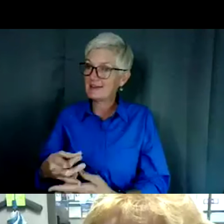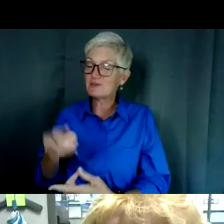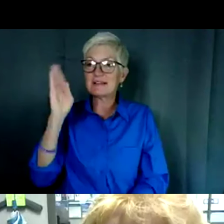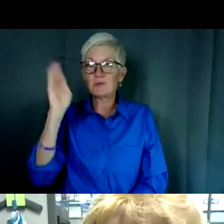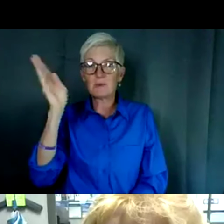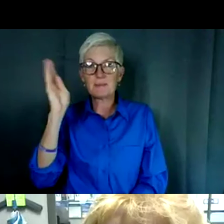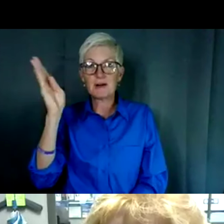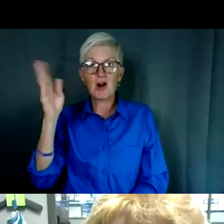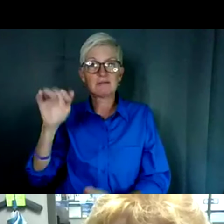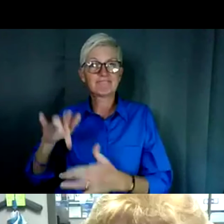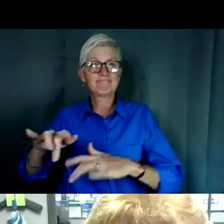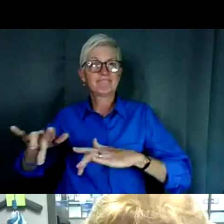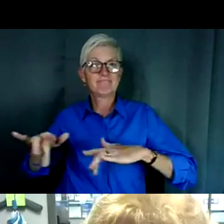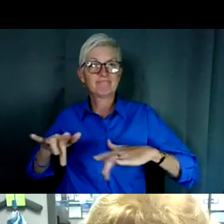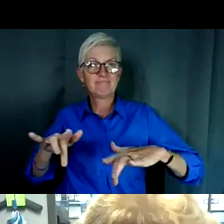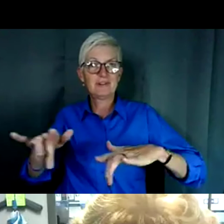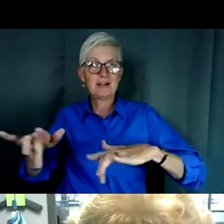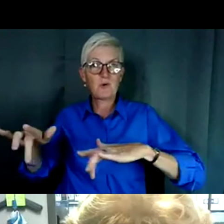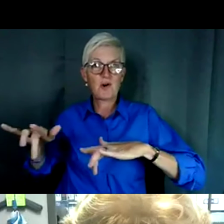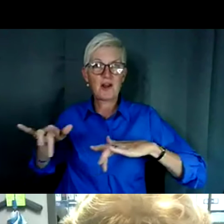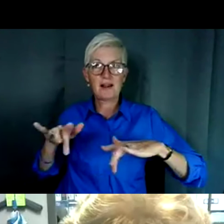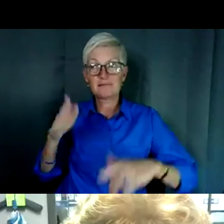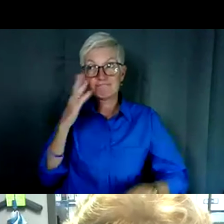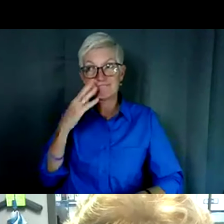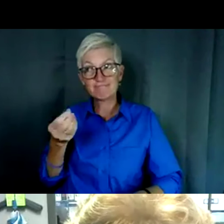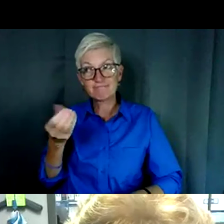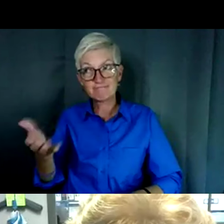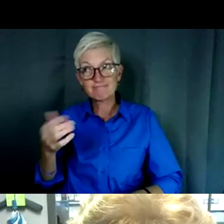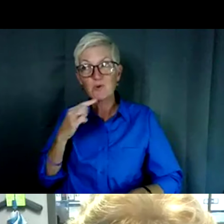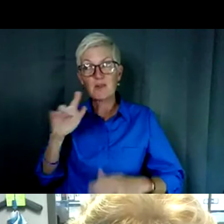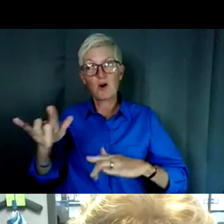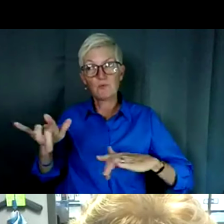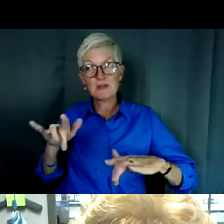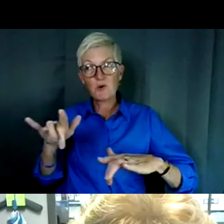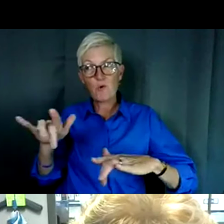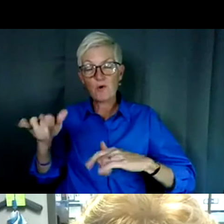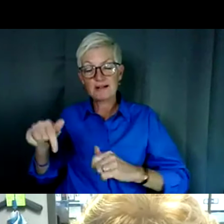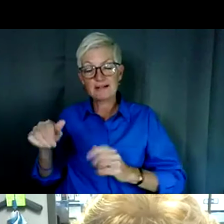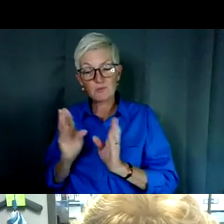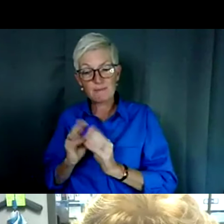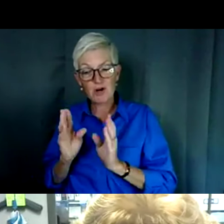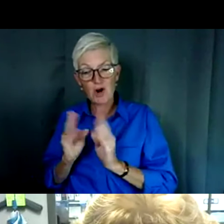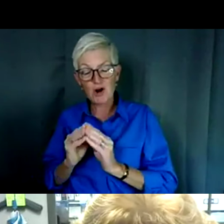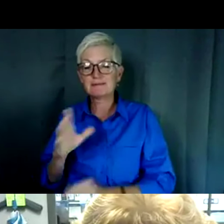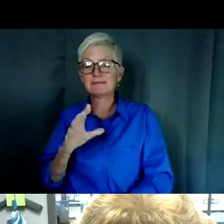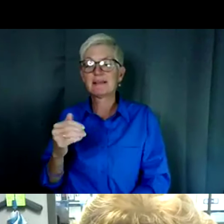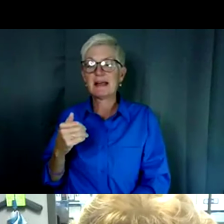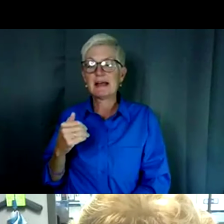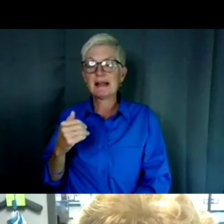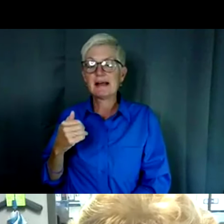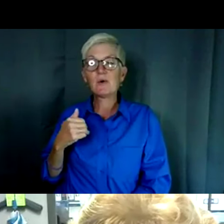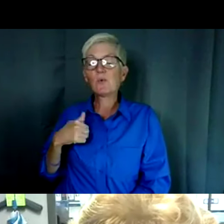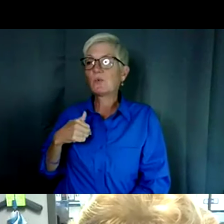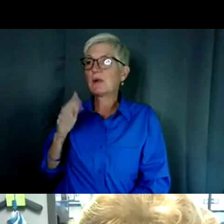webinar. Yes, I do want to let you know that we are recording this webinar, and we will have it posted to